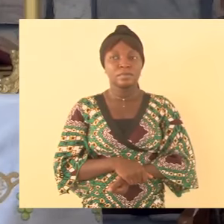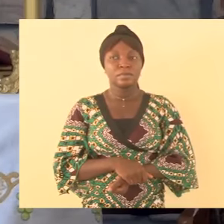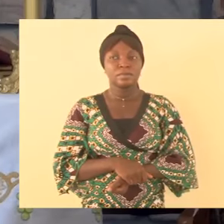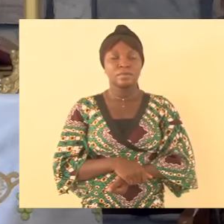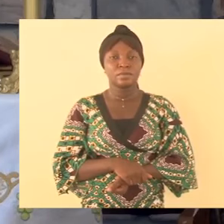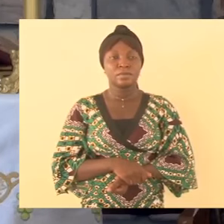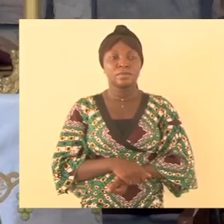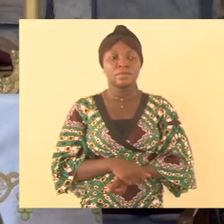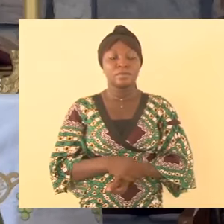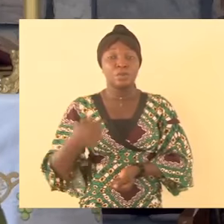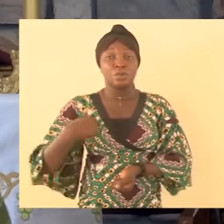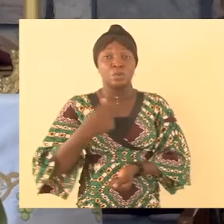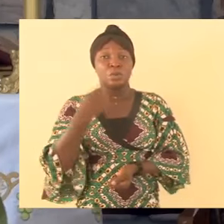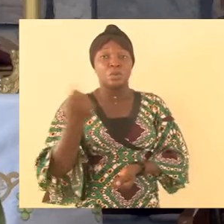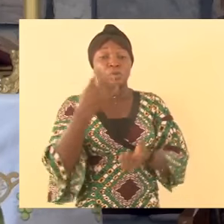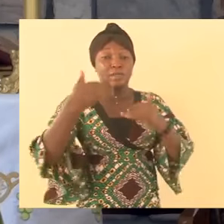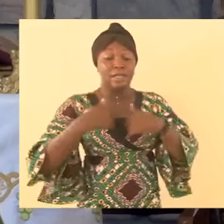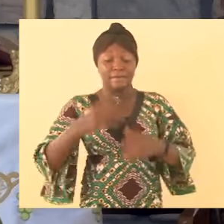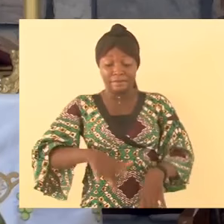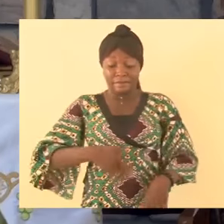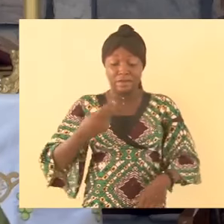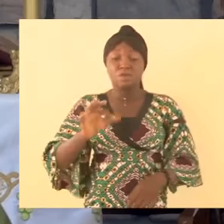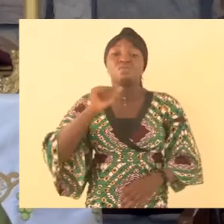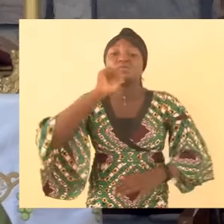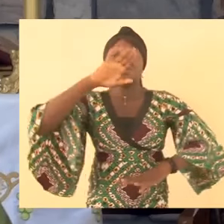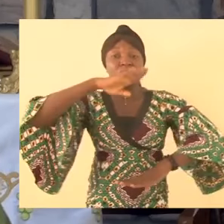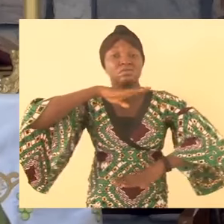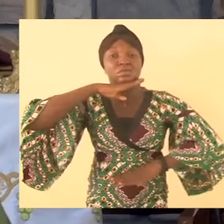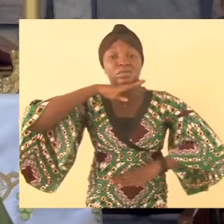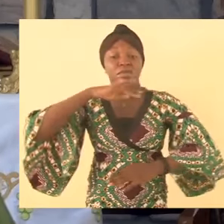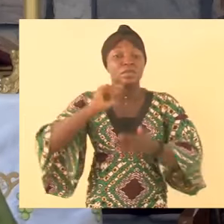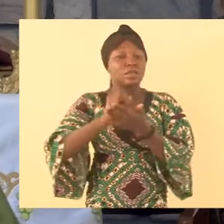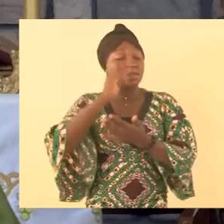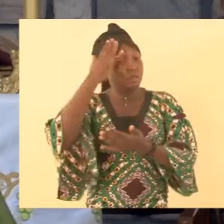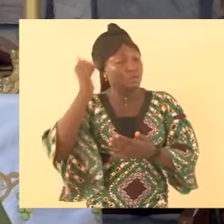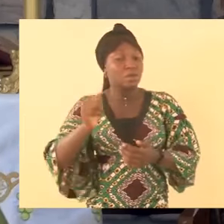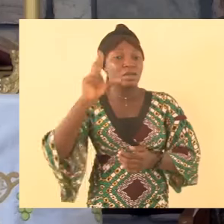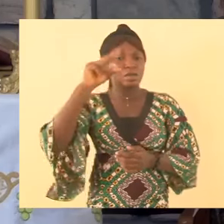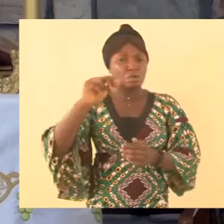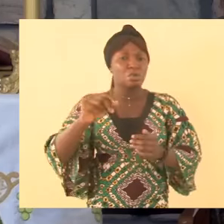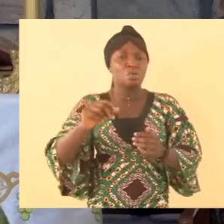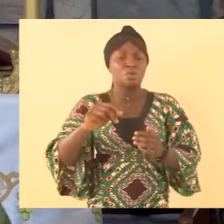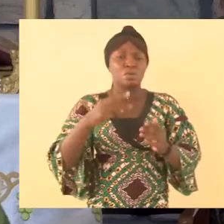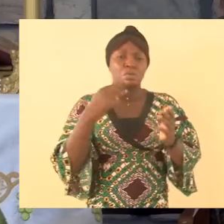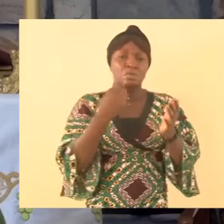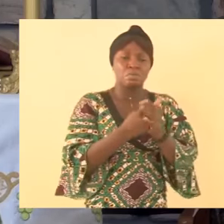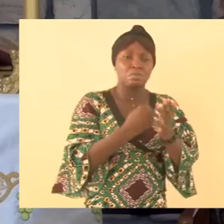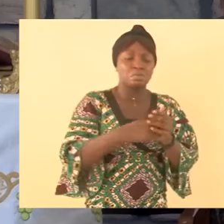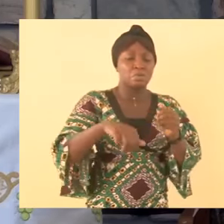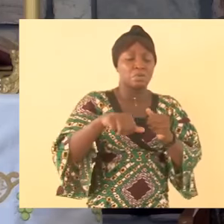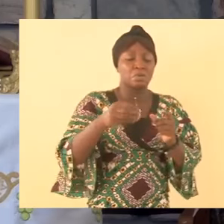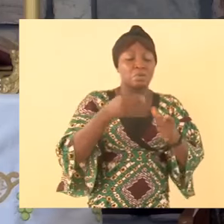of insufficiency. Is that not why there is no amount of billions that Nigerians are not capable of